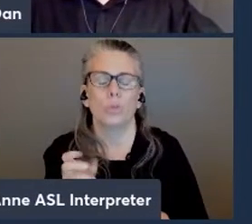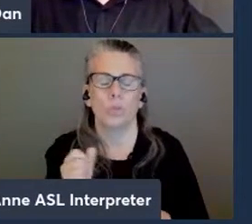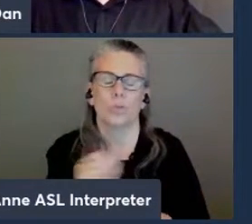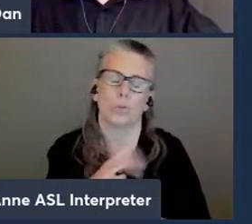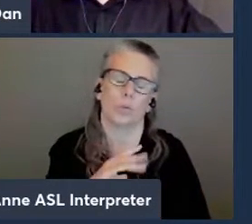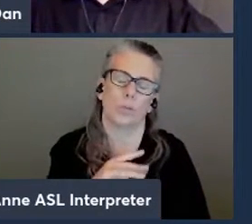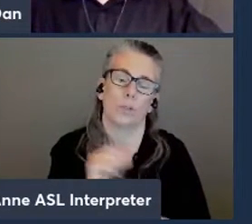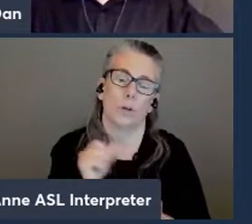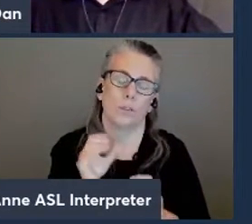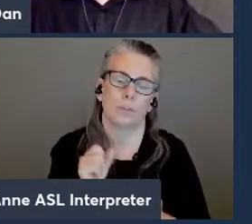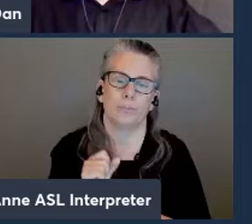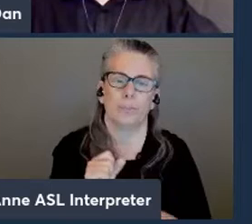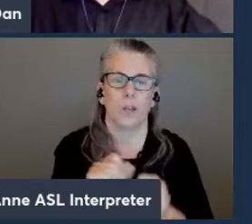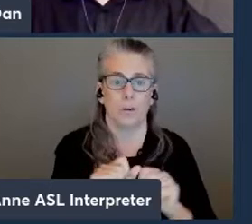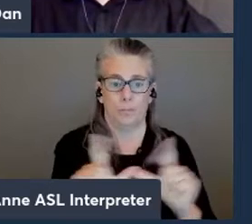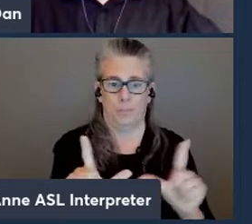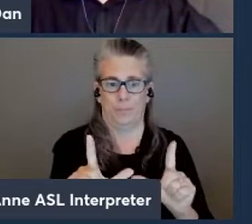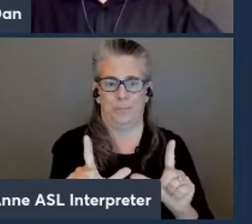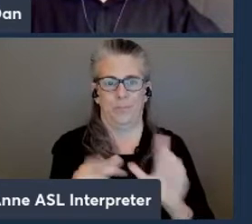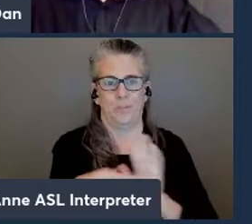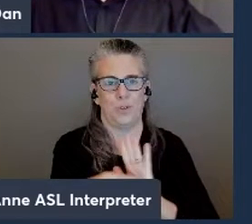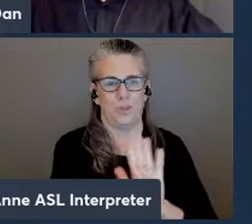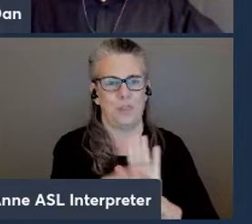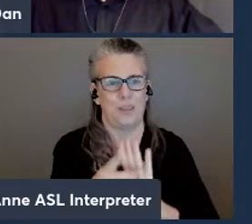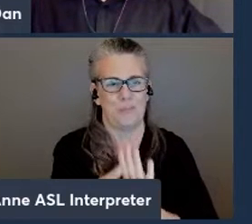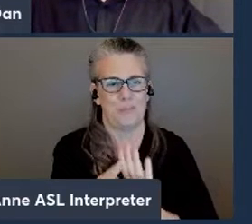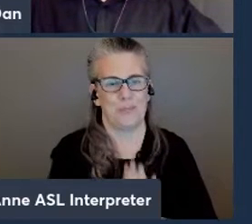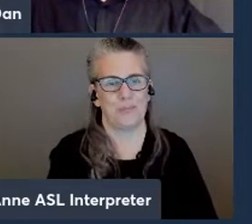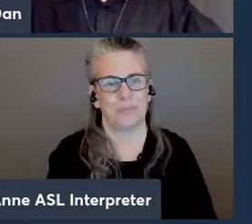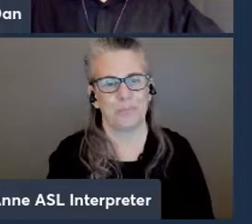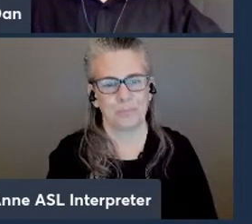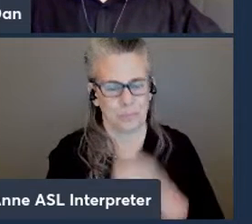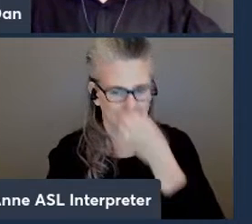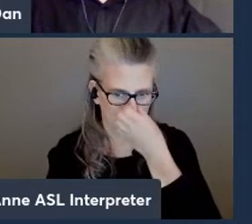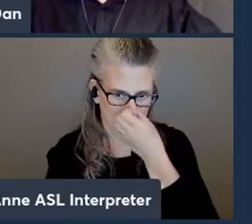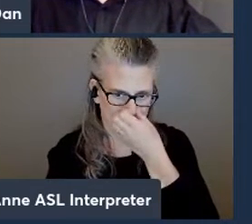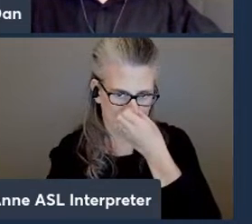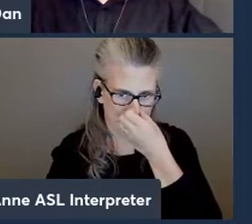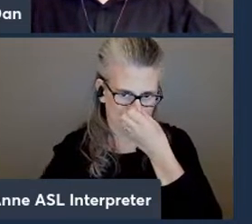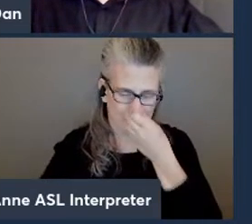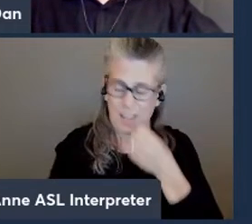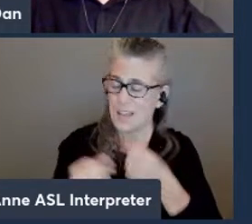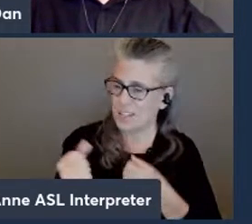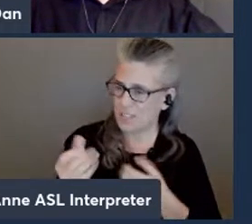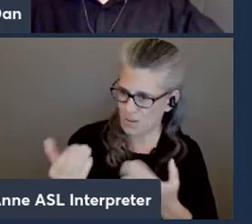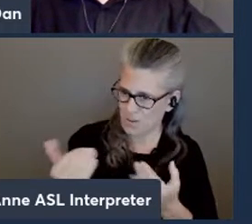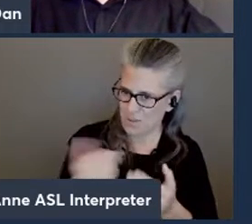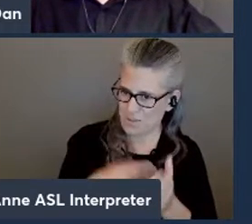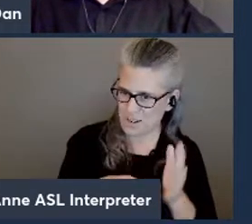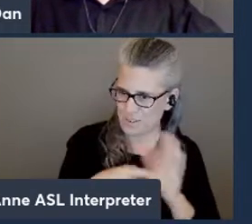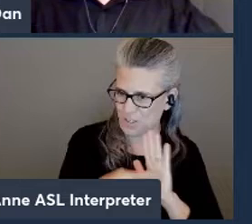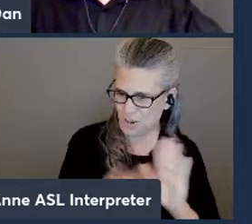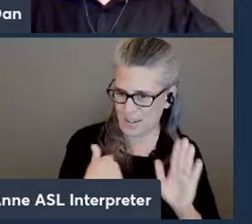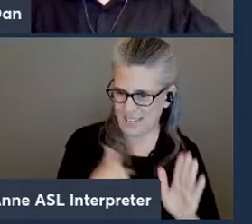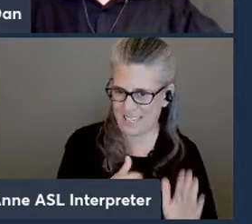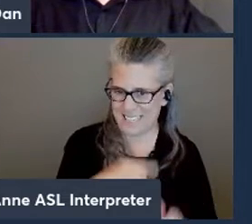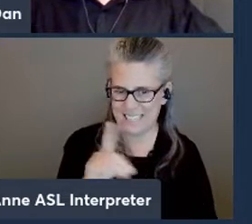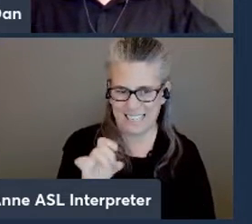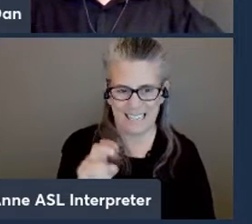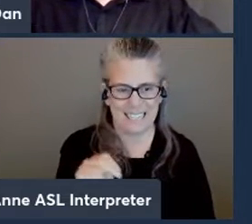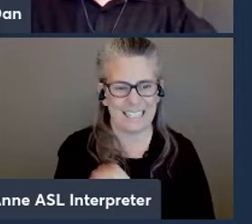now. Boom. All right. So tell us what you're going to be showing us and show us. And pets.